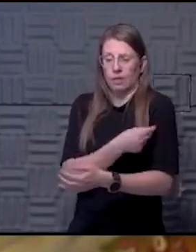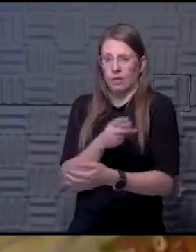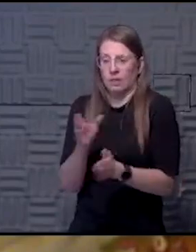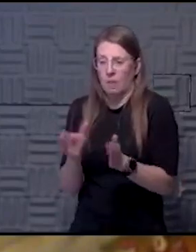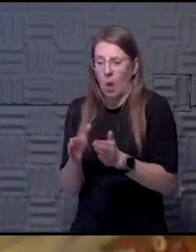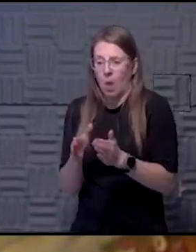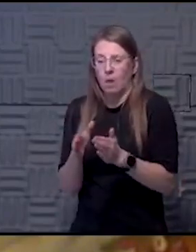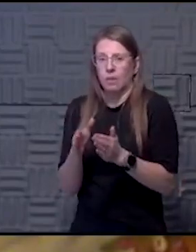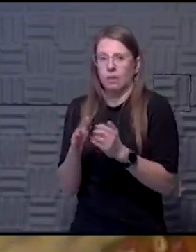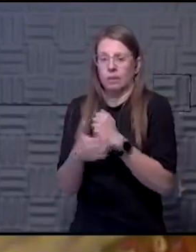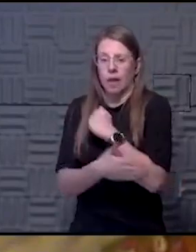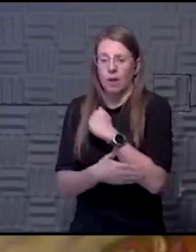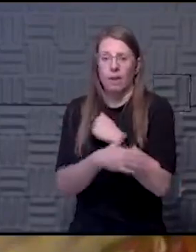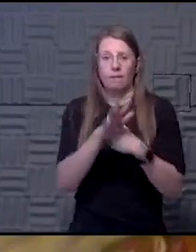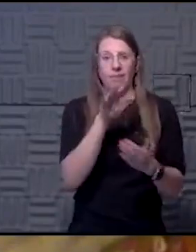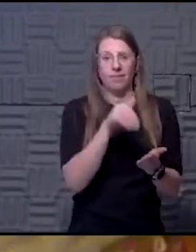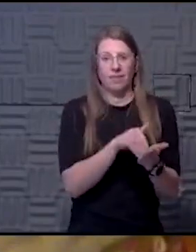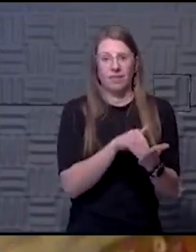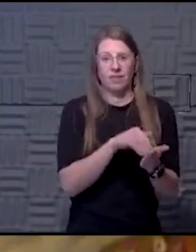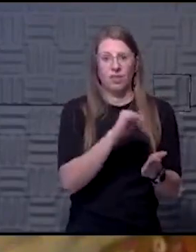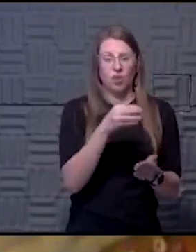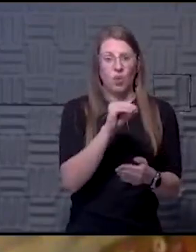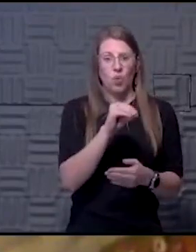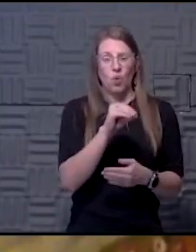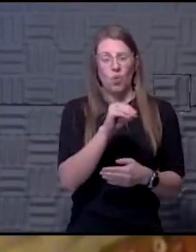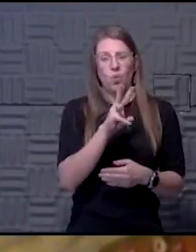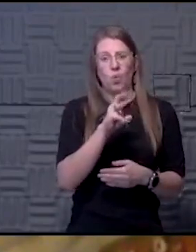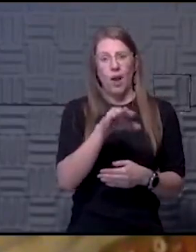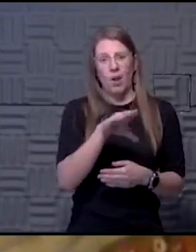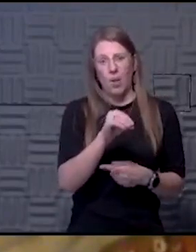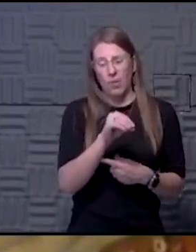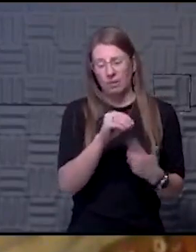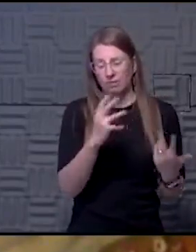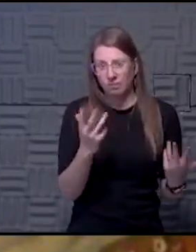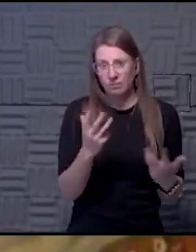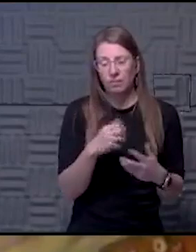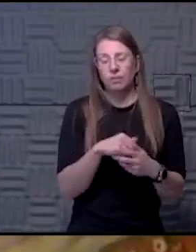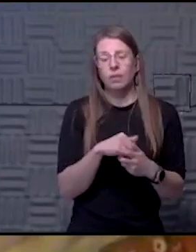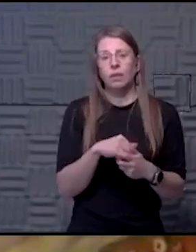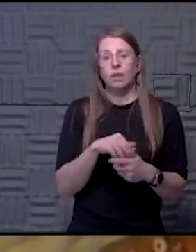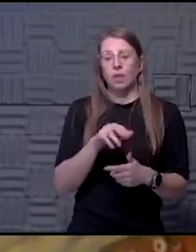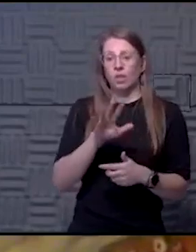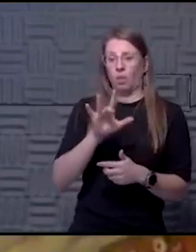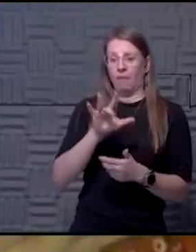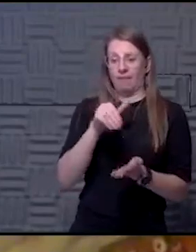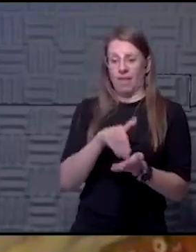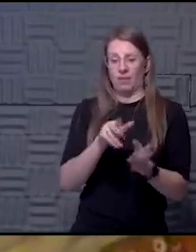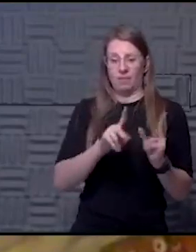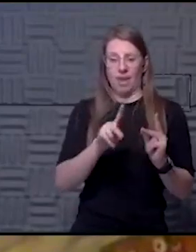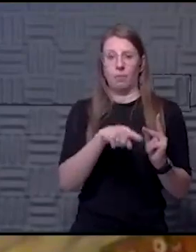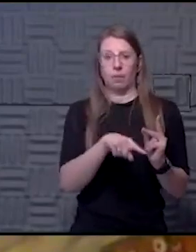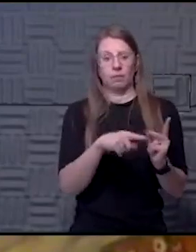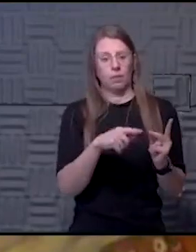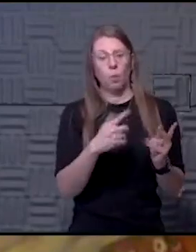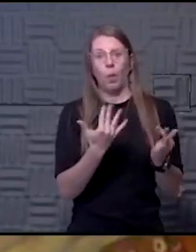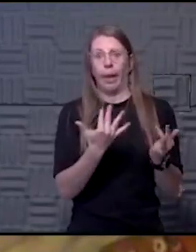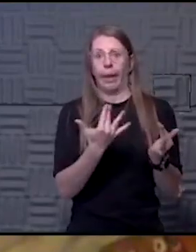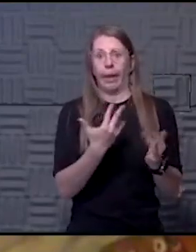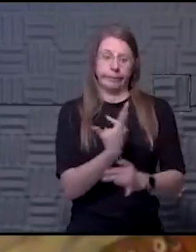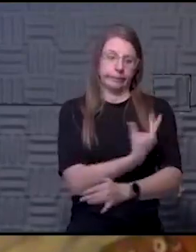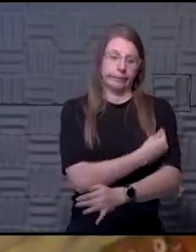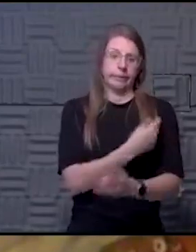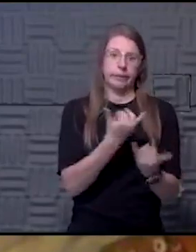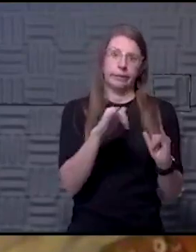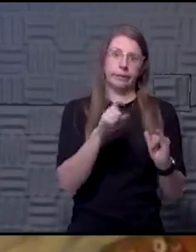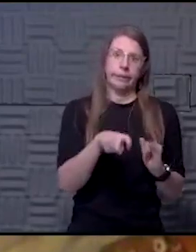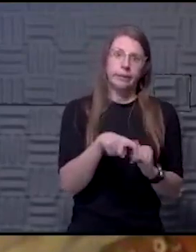doses to a larger county like Johnson, Wyandotte, or Sedgwick. But even those amounts, when you have 25,000 people that are yet to be vaccinated,